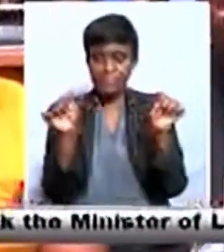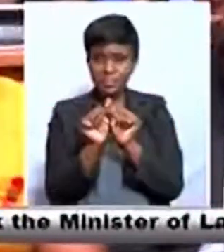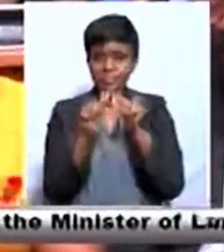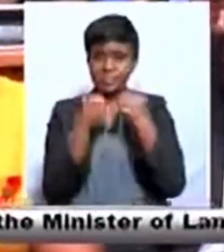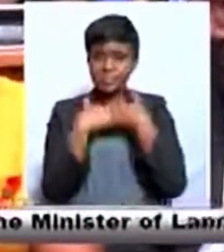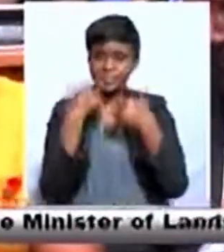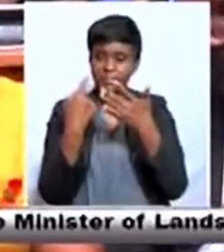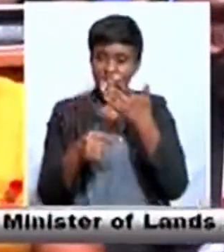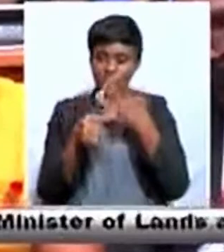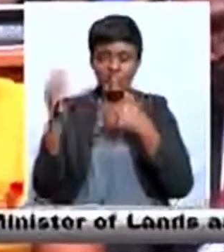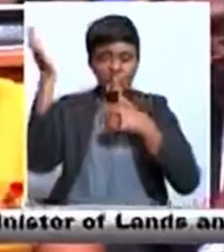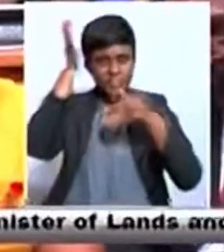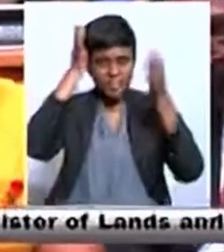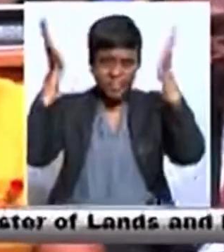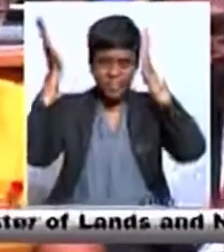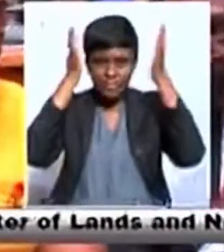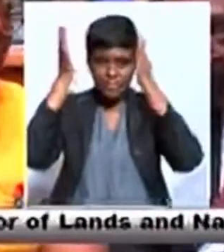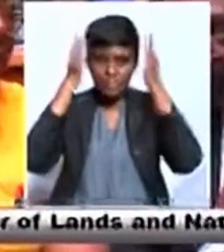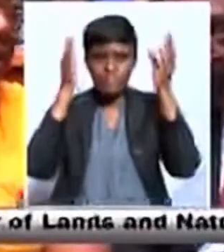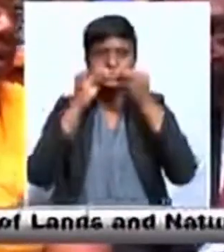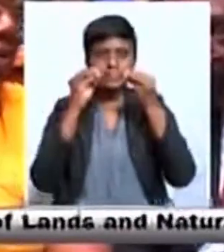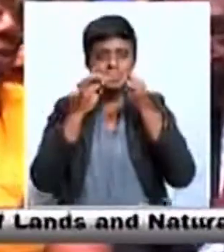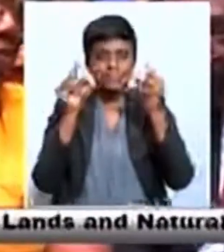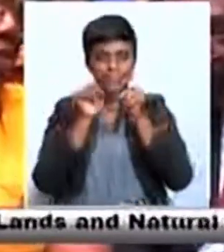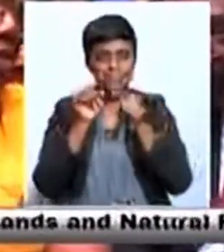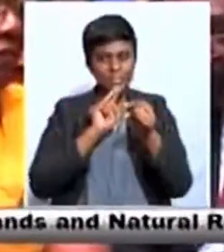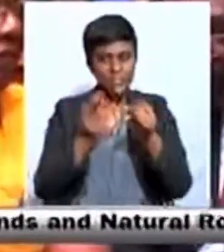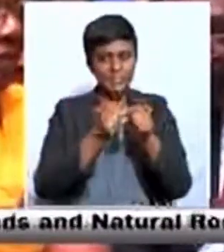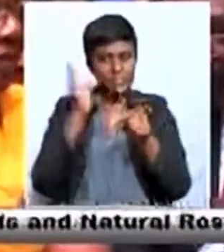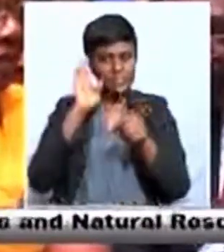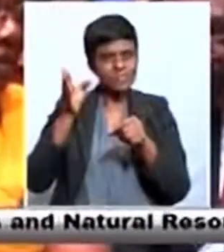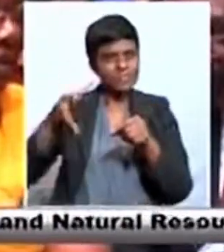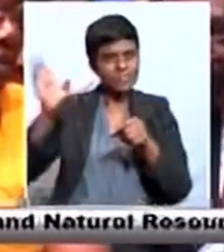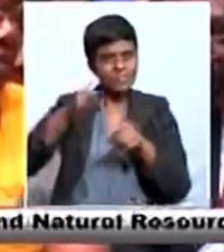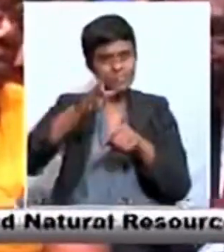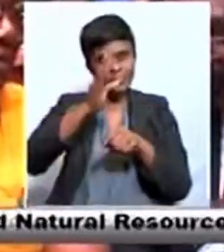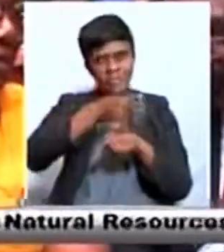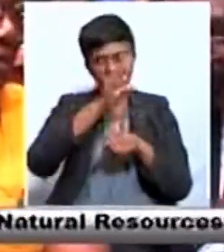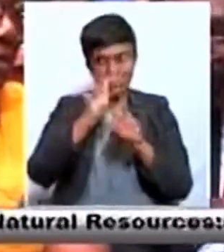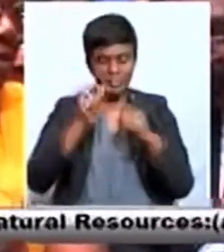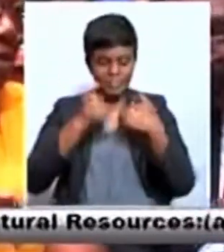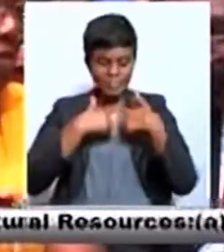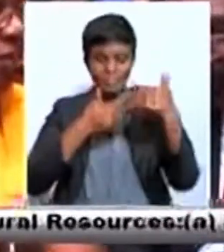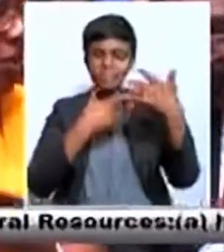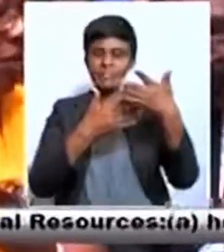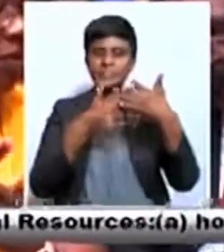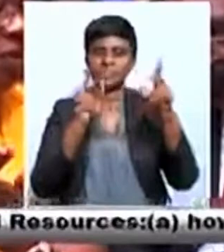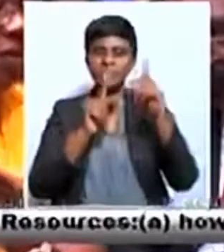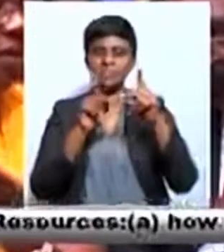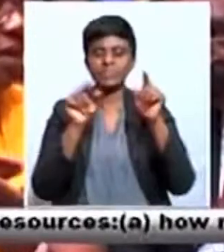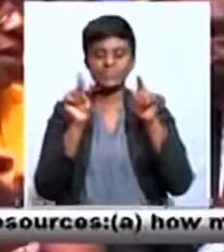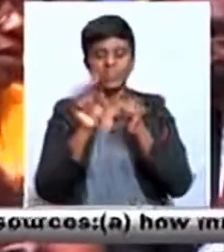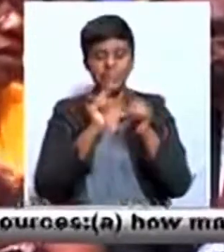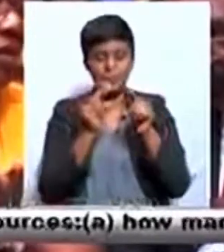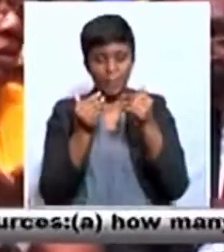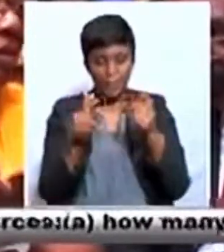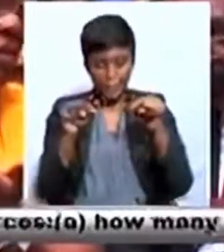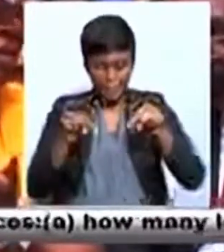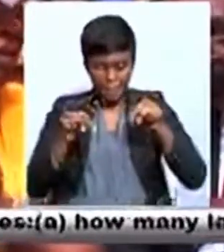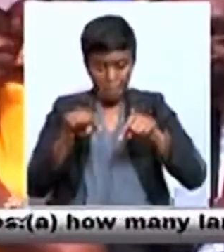we call shunt compounds. Even those also, we shall go into them so that people can have title deeds. That one, we are already doing it here in